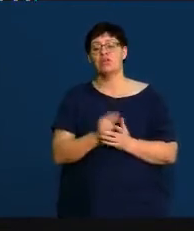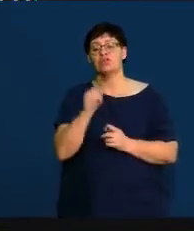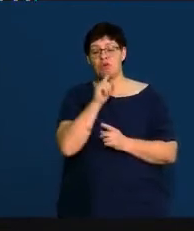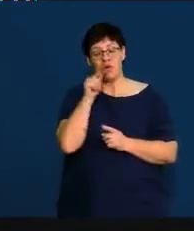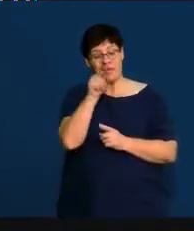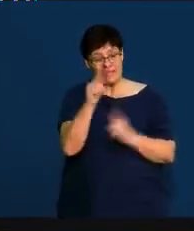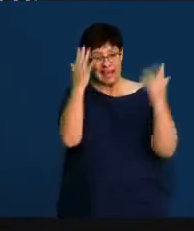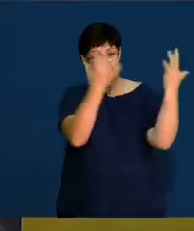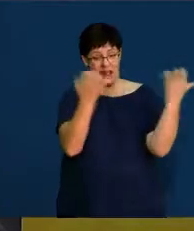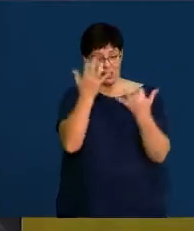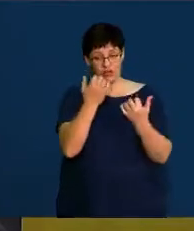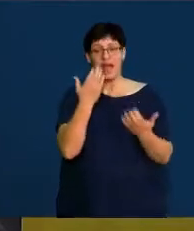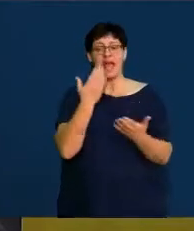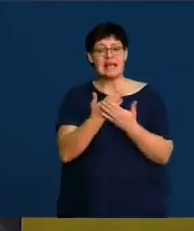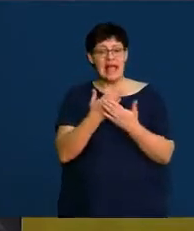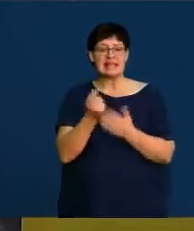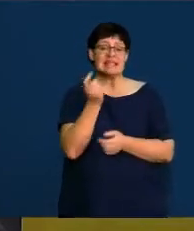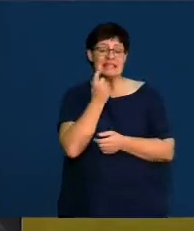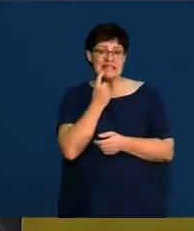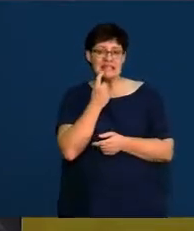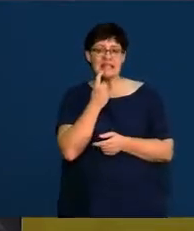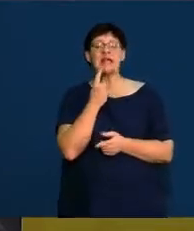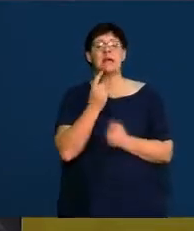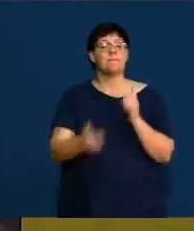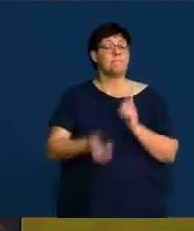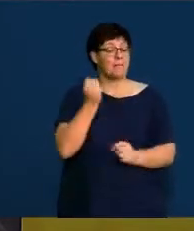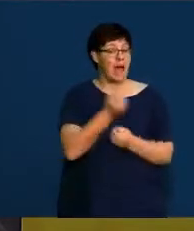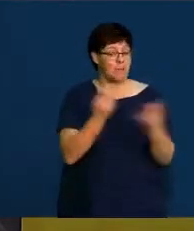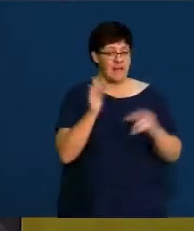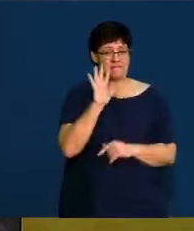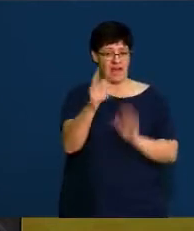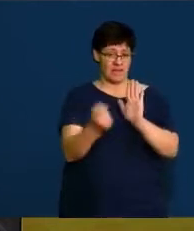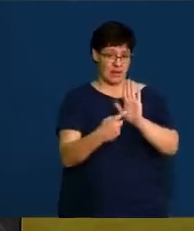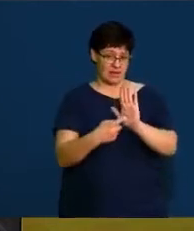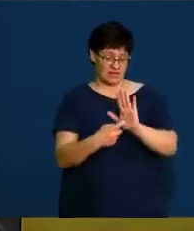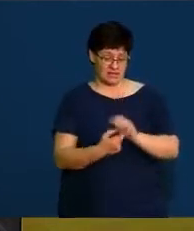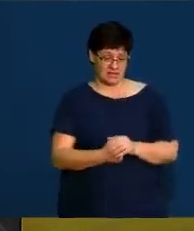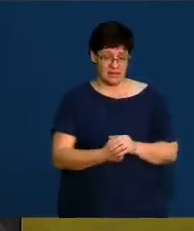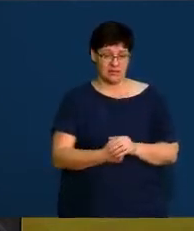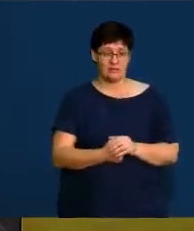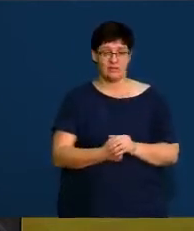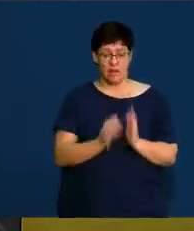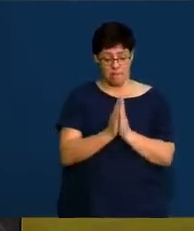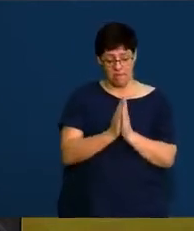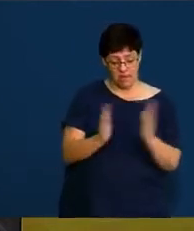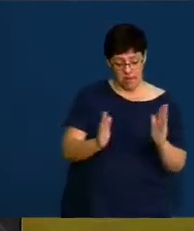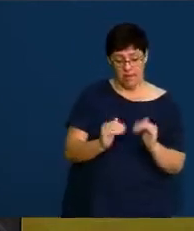particular calculation carries 5 marks. The measurement of the length, the measurement of the